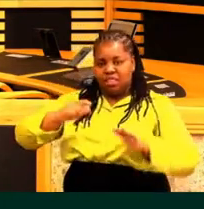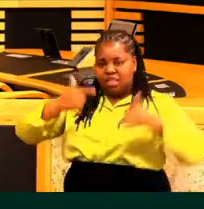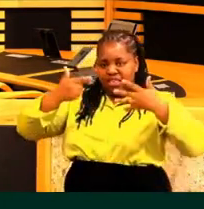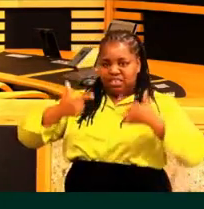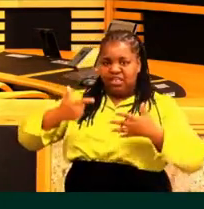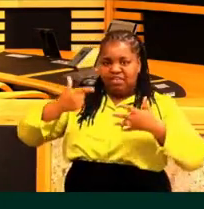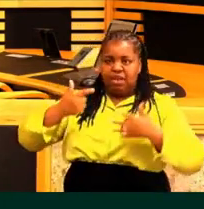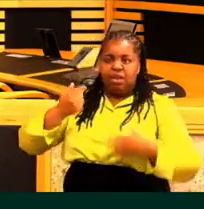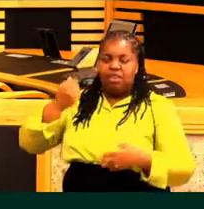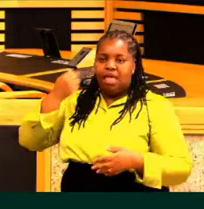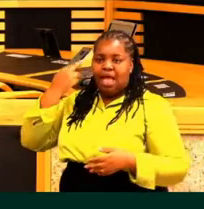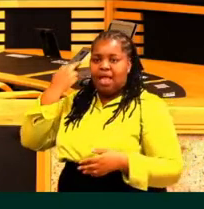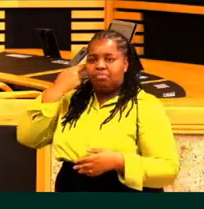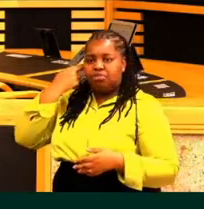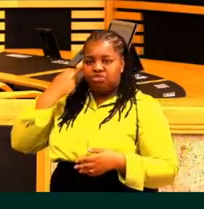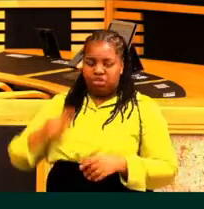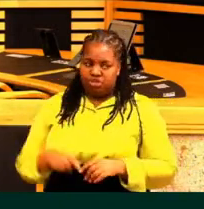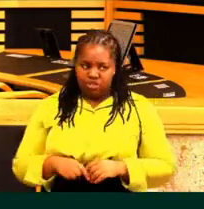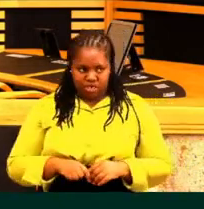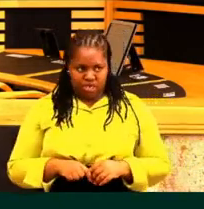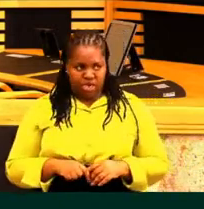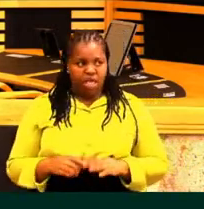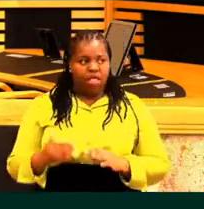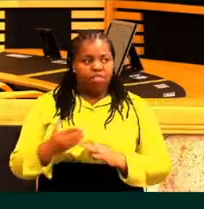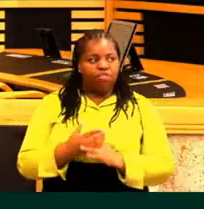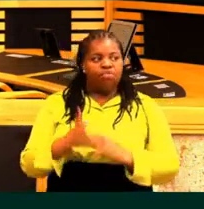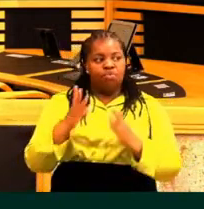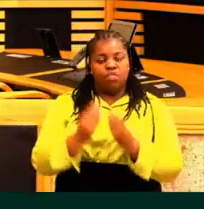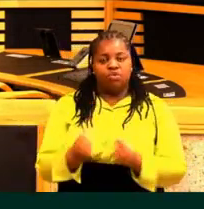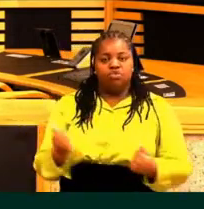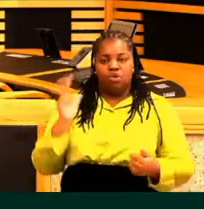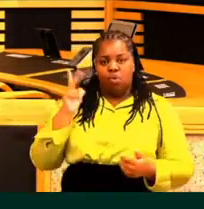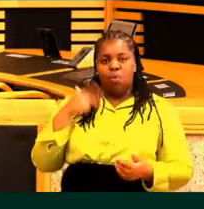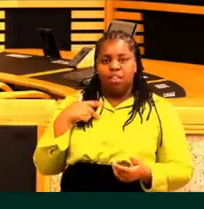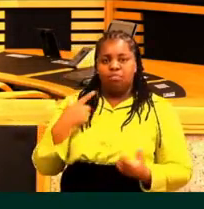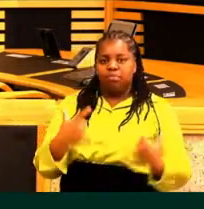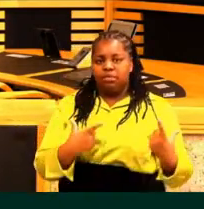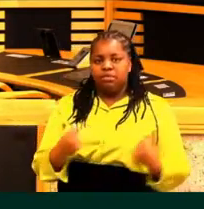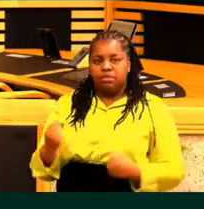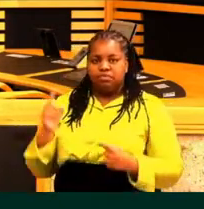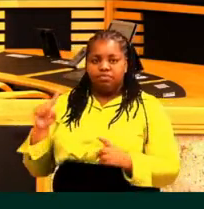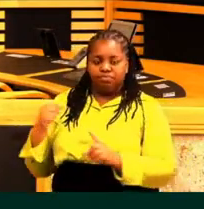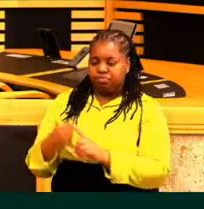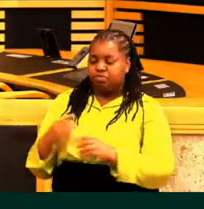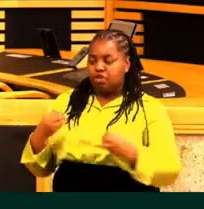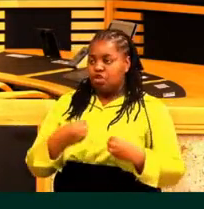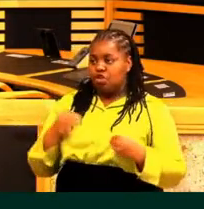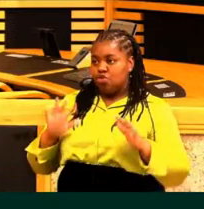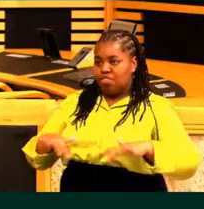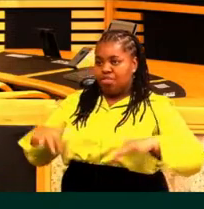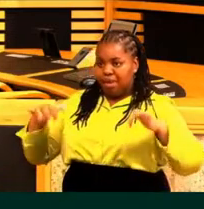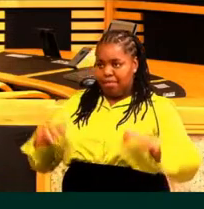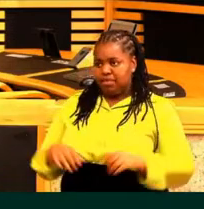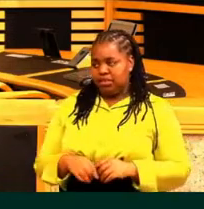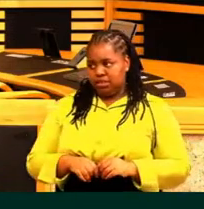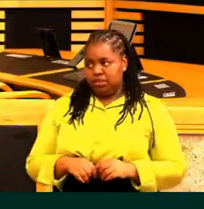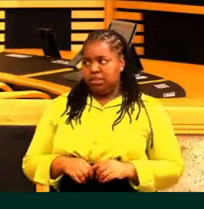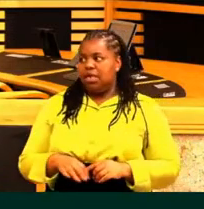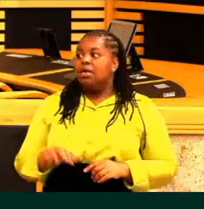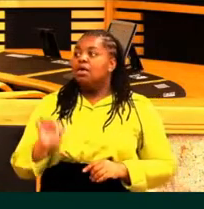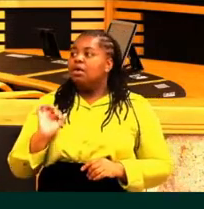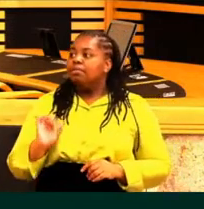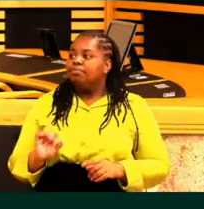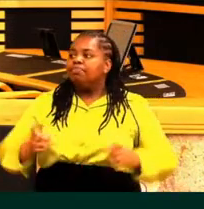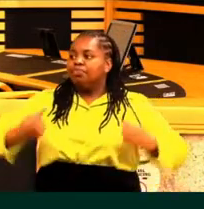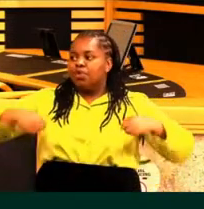Administration through the resolution that will be taken during the youth Parliament we are